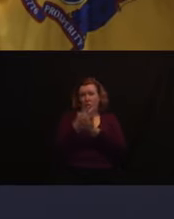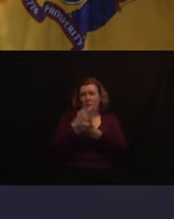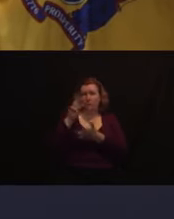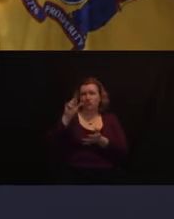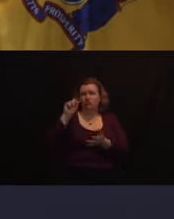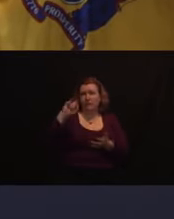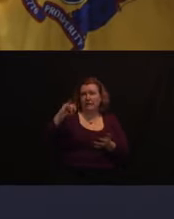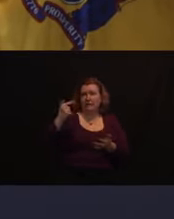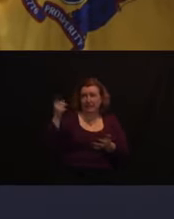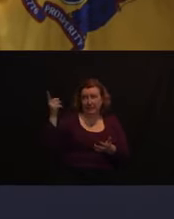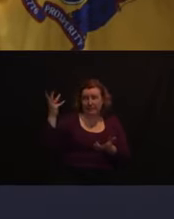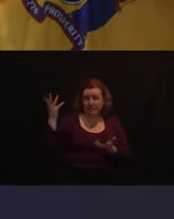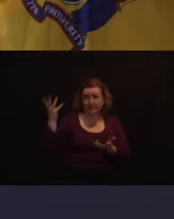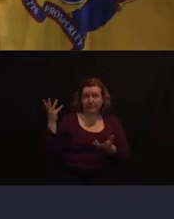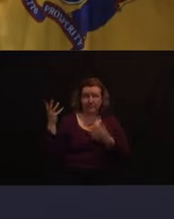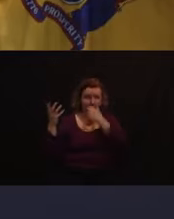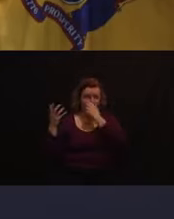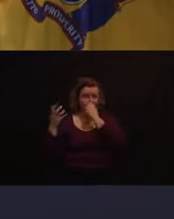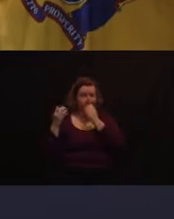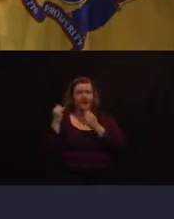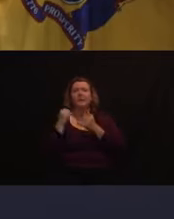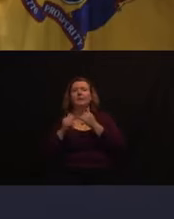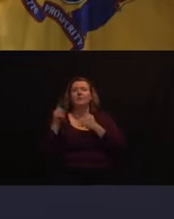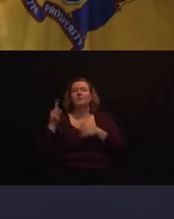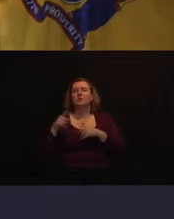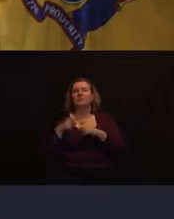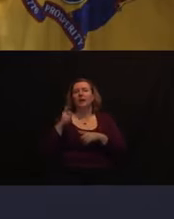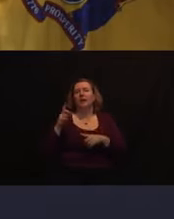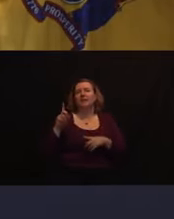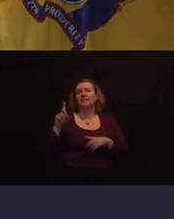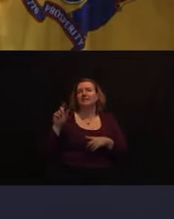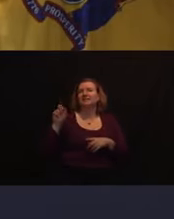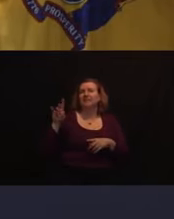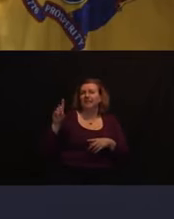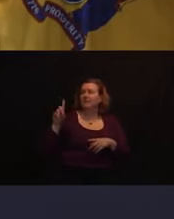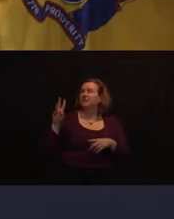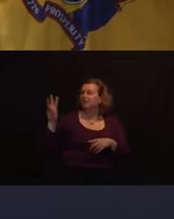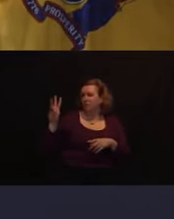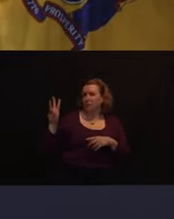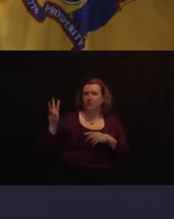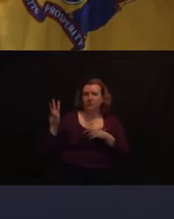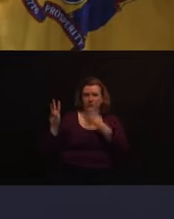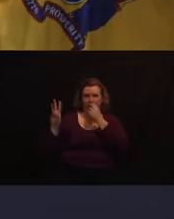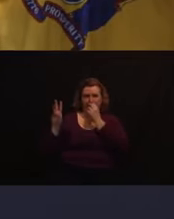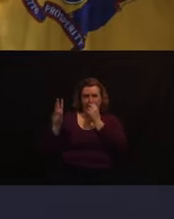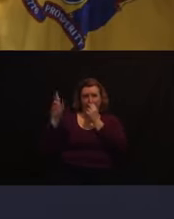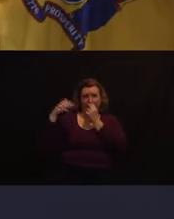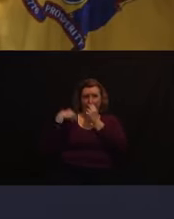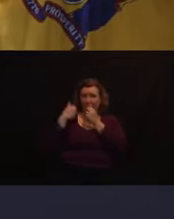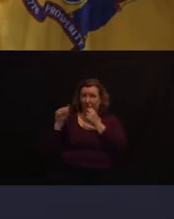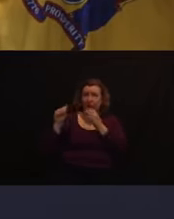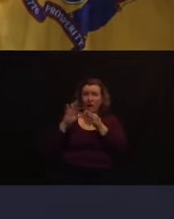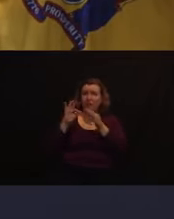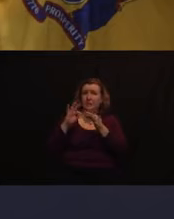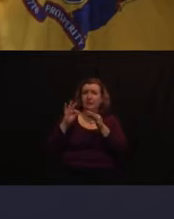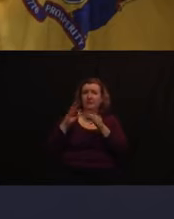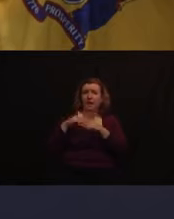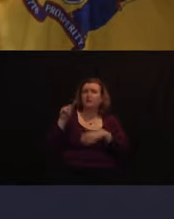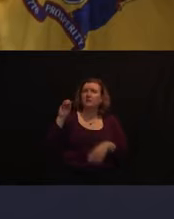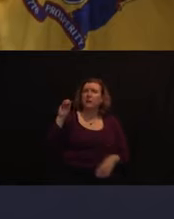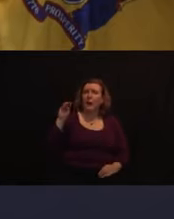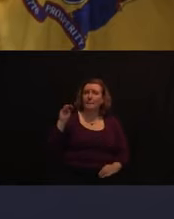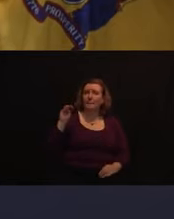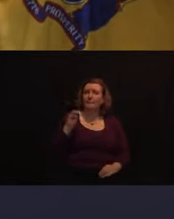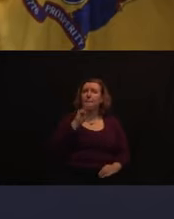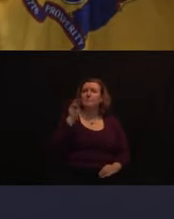a question from David Wildstein, who asks if you have any comment on allegations that Tom Moran put his hands on Hudson